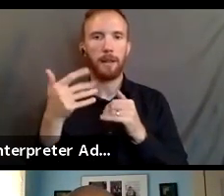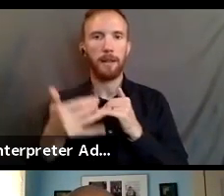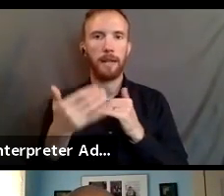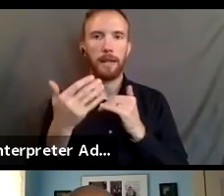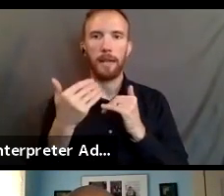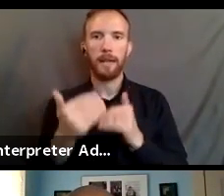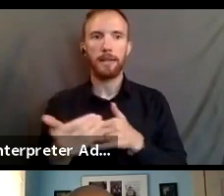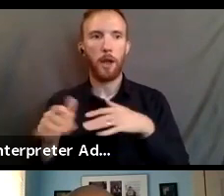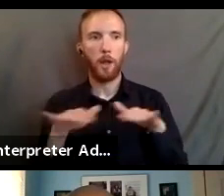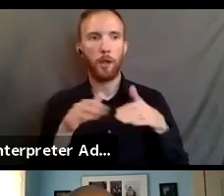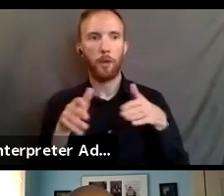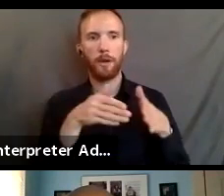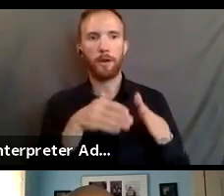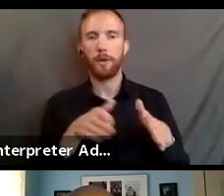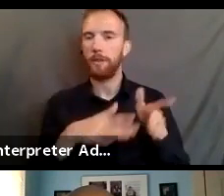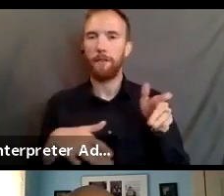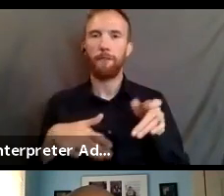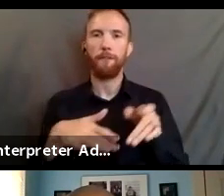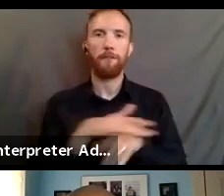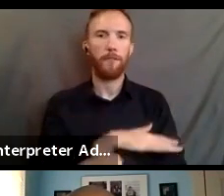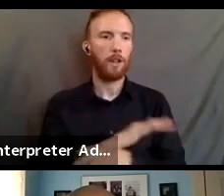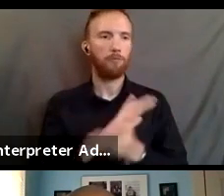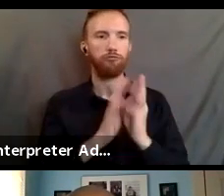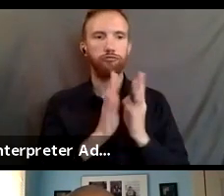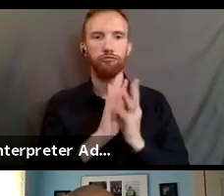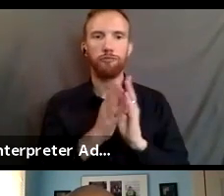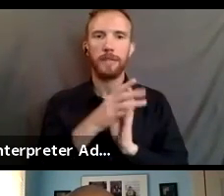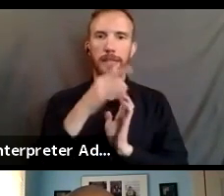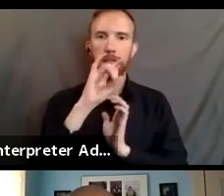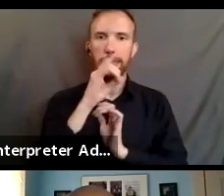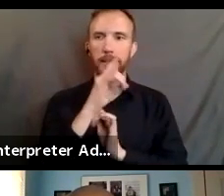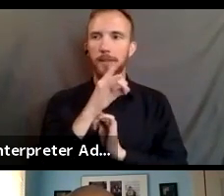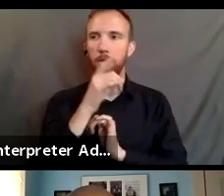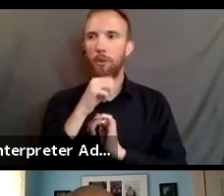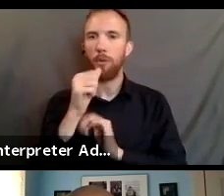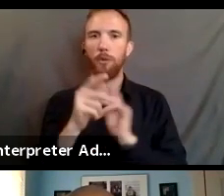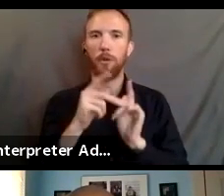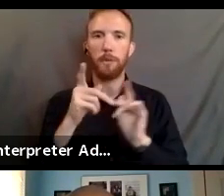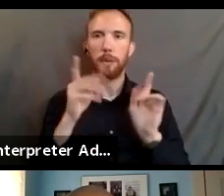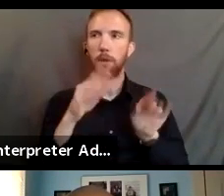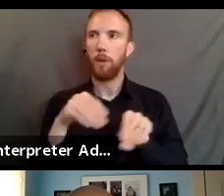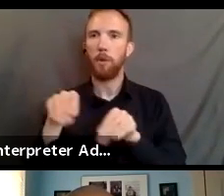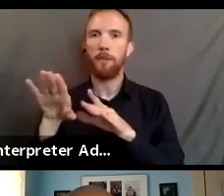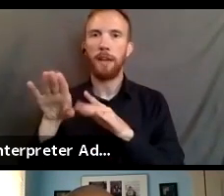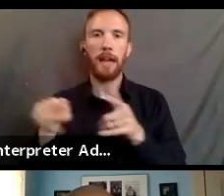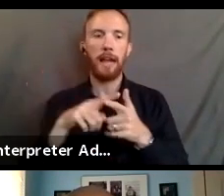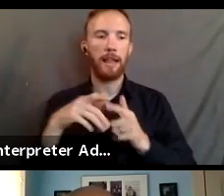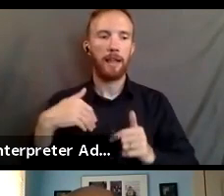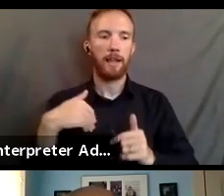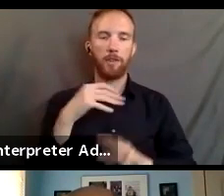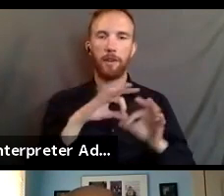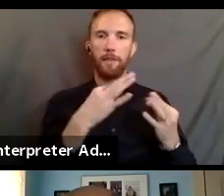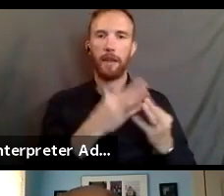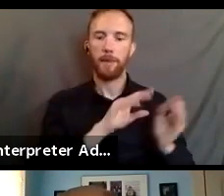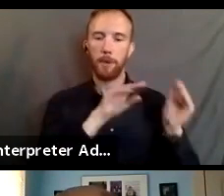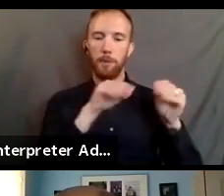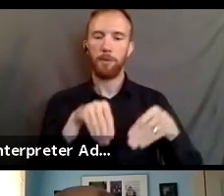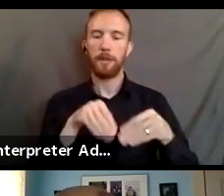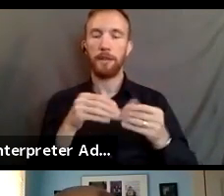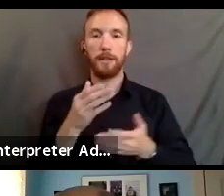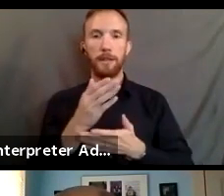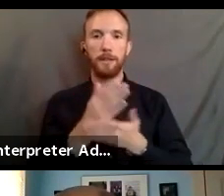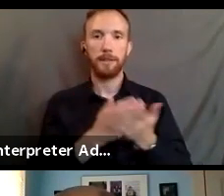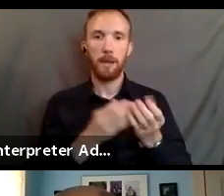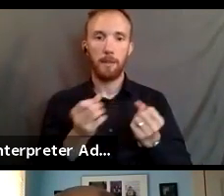always filled with kids playing empty nesters are moving on and young families are moving in several of them are multi-generational